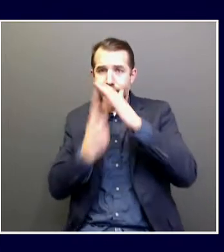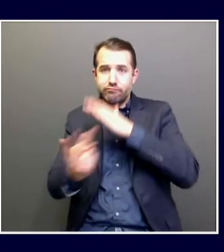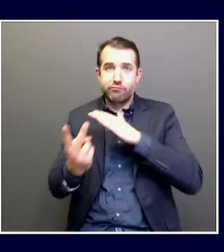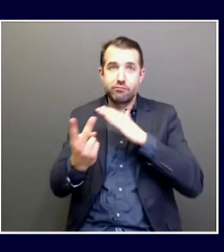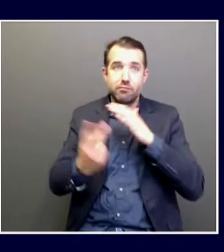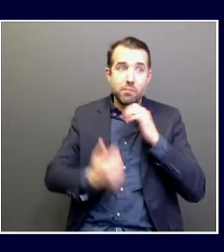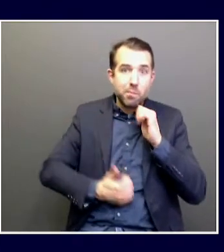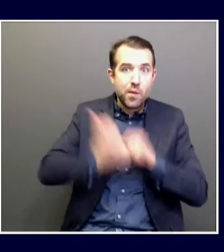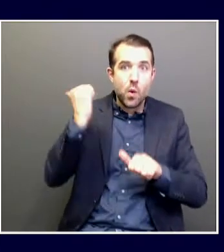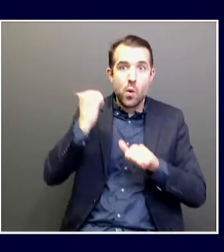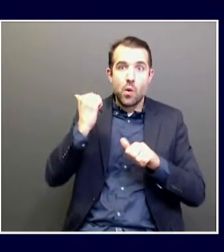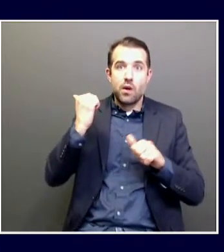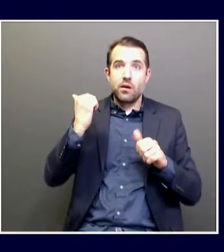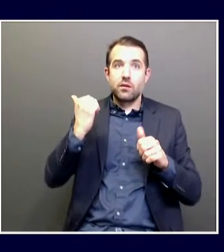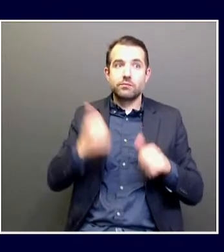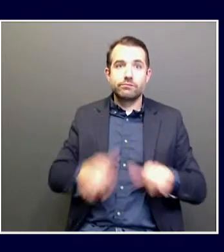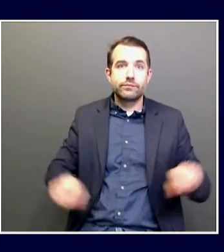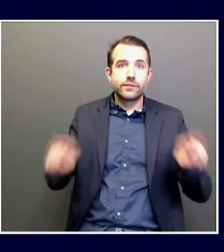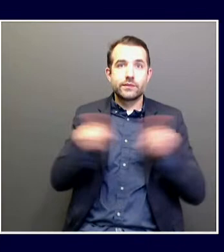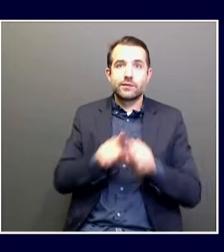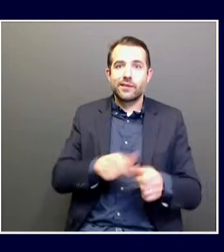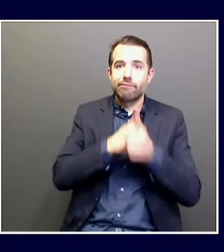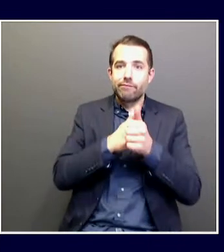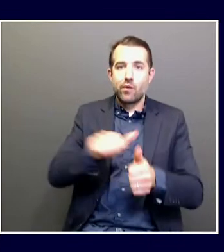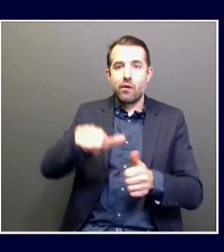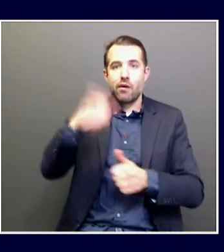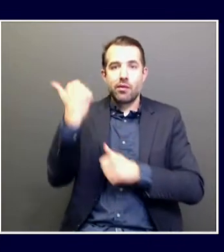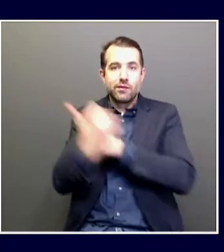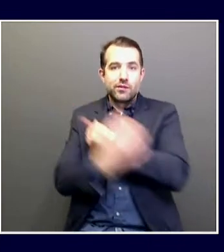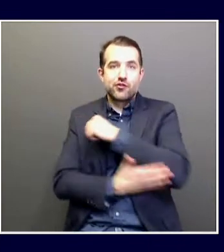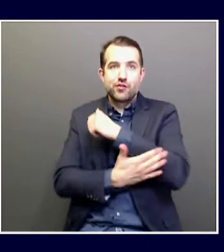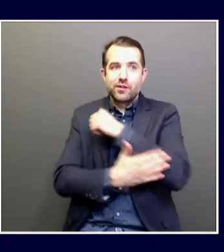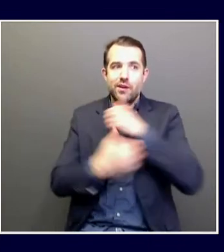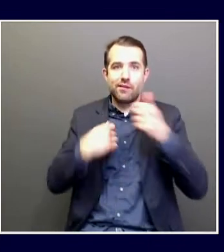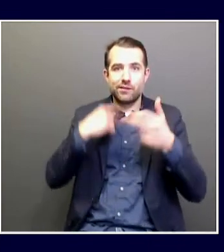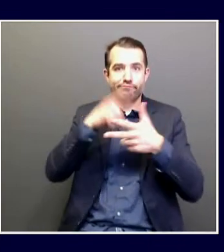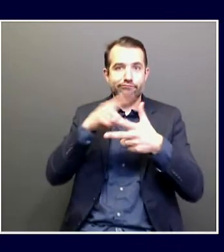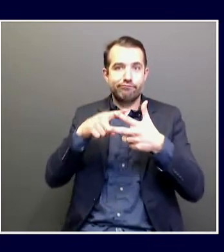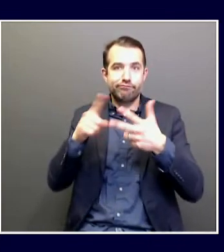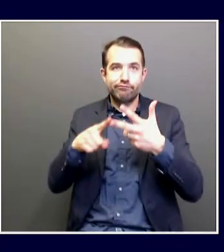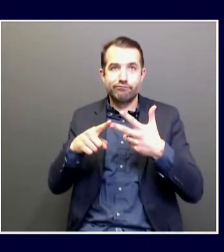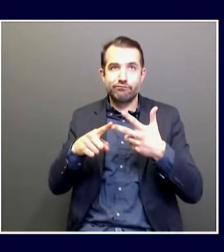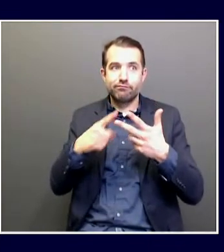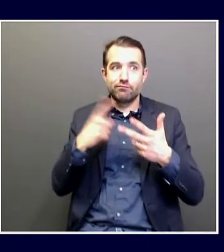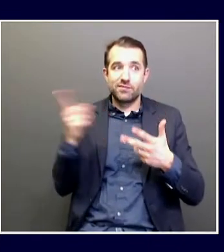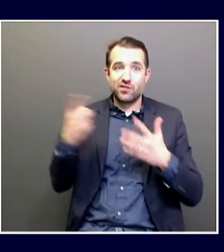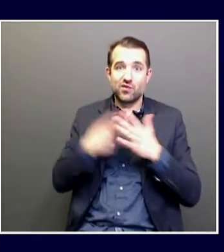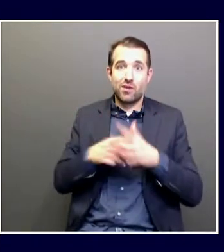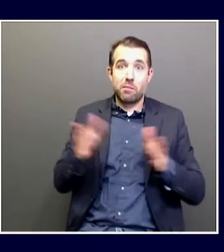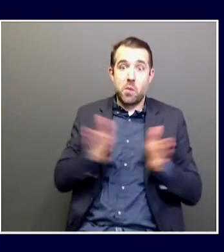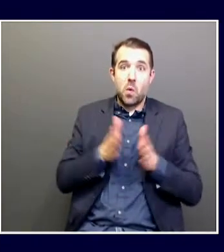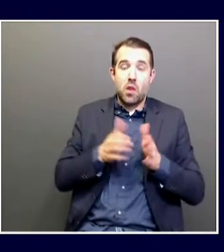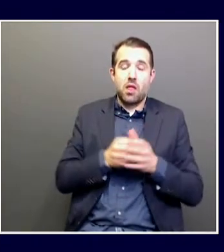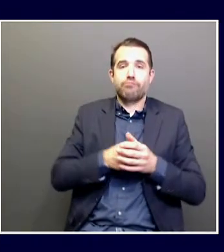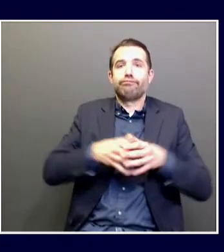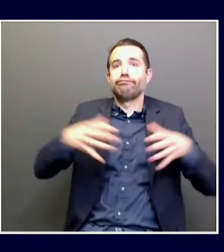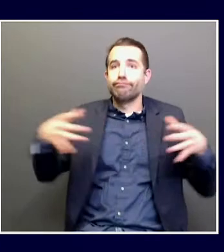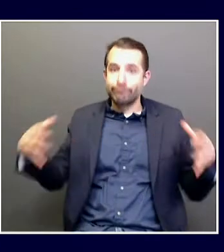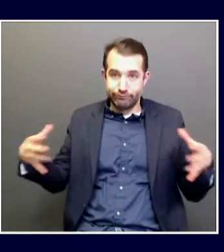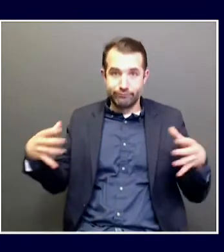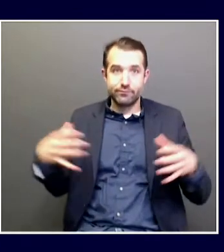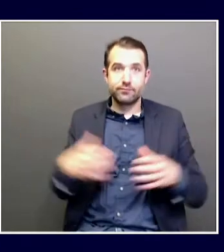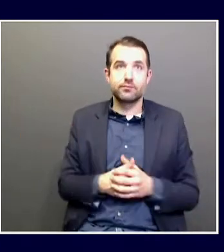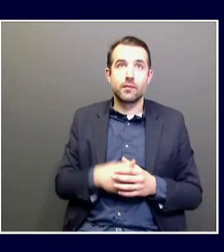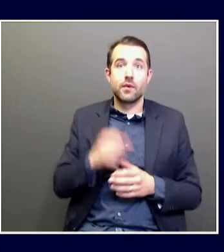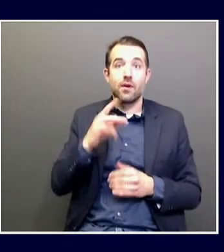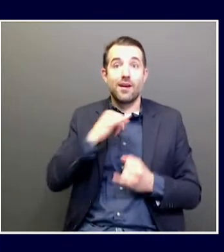in Denmark, the UK, and in South Africa. Thanks so much, Dr. Shah. Yeah, thanks. And the last question goes